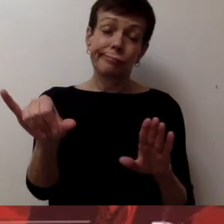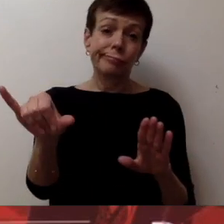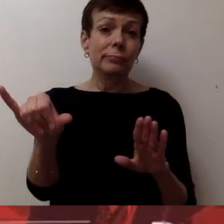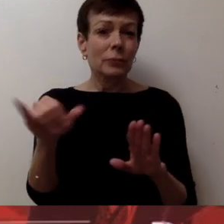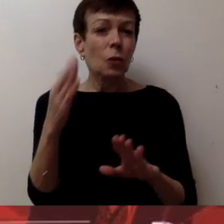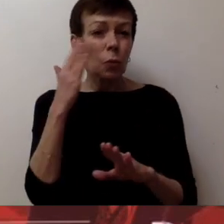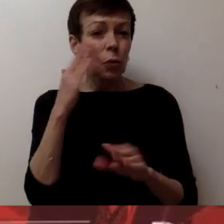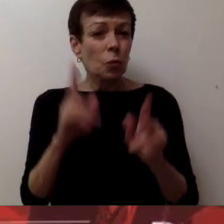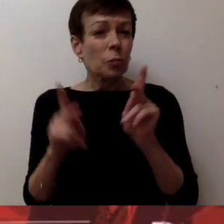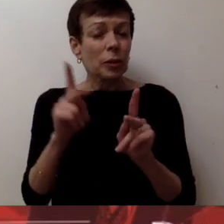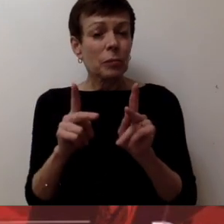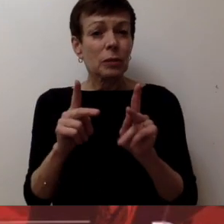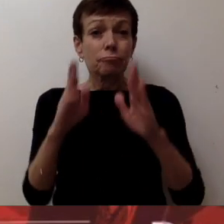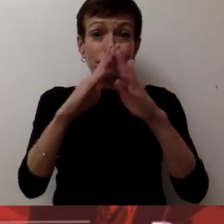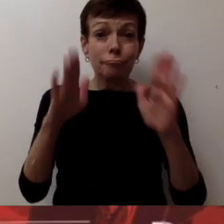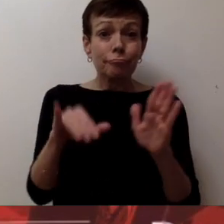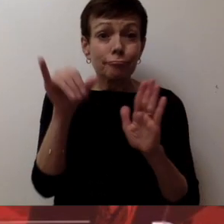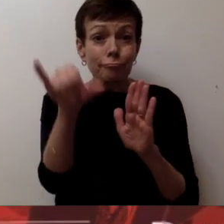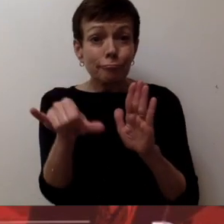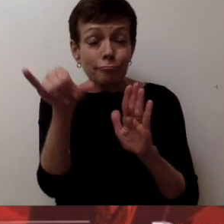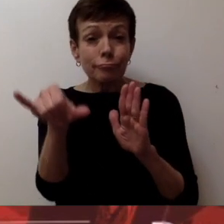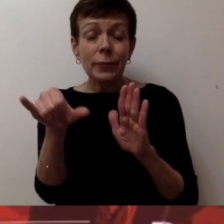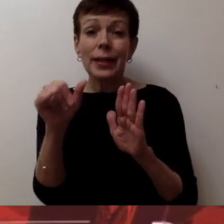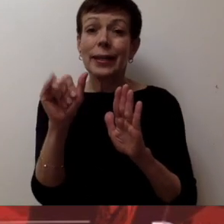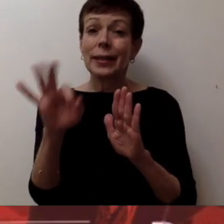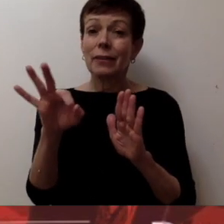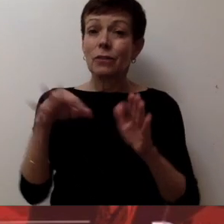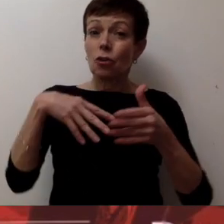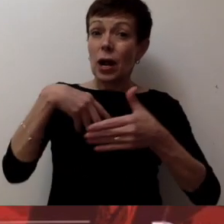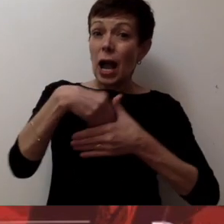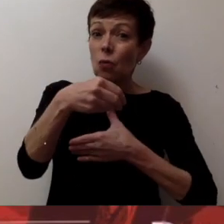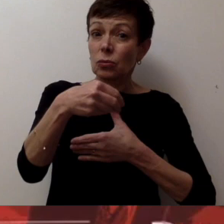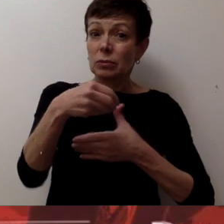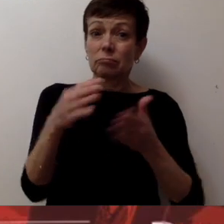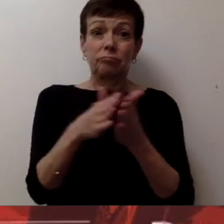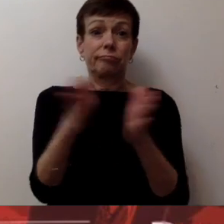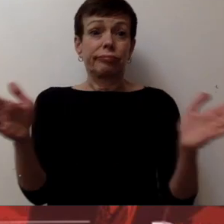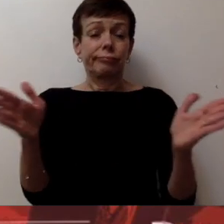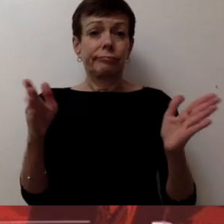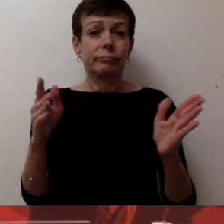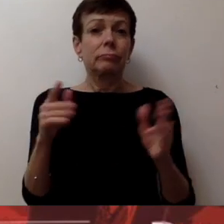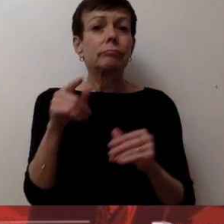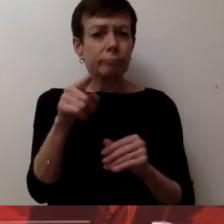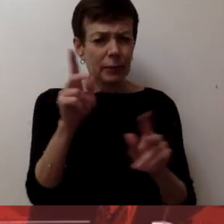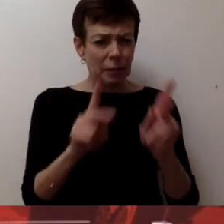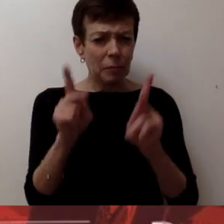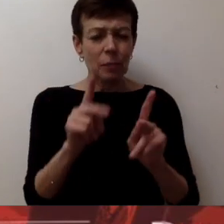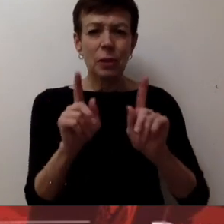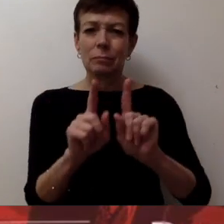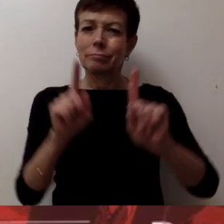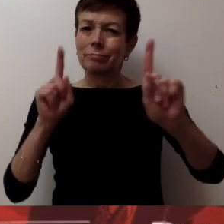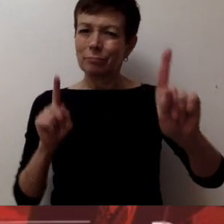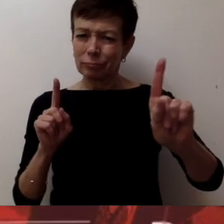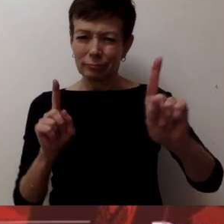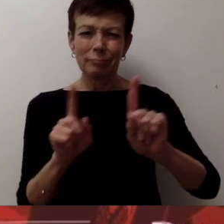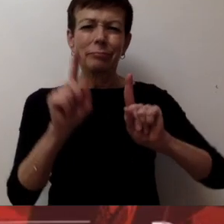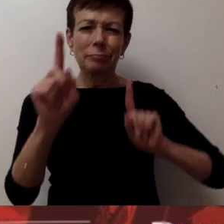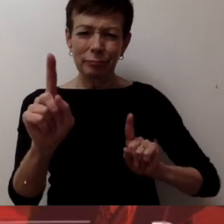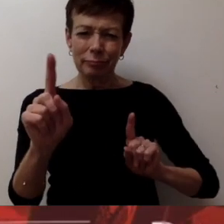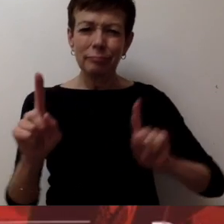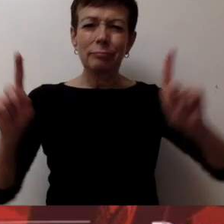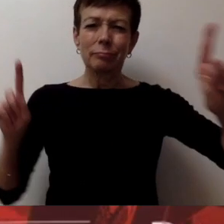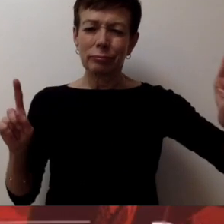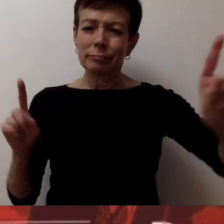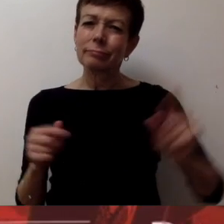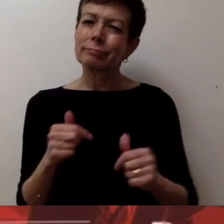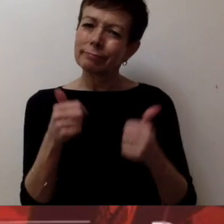that people are engaging in that, and when you are out and in about in public, that you're engaging in physical distancing or social distancing as much